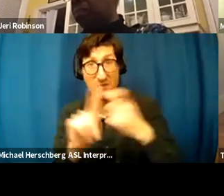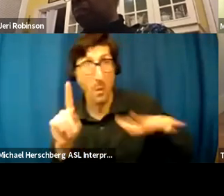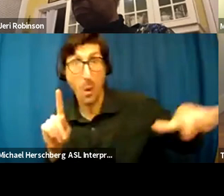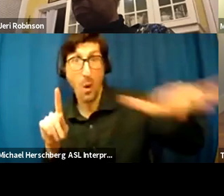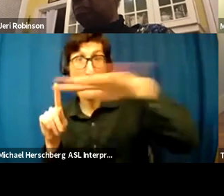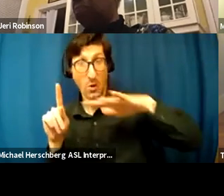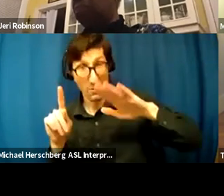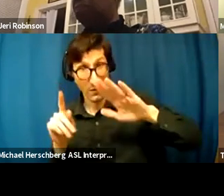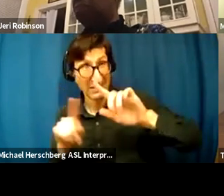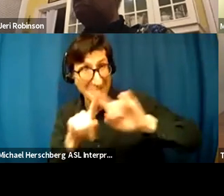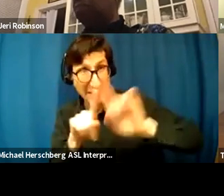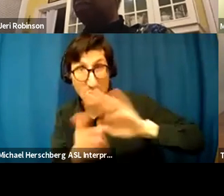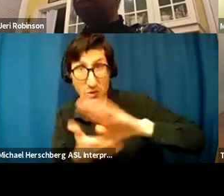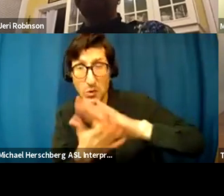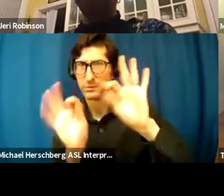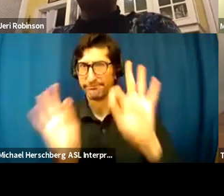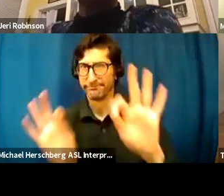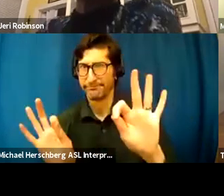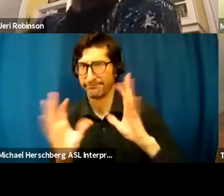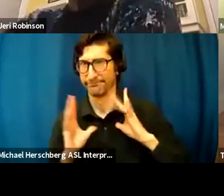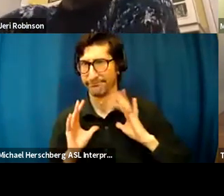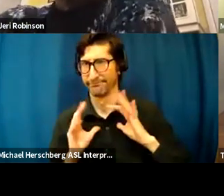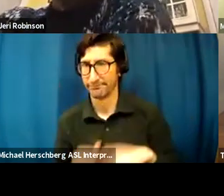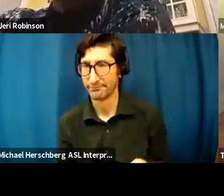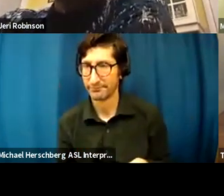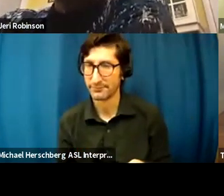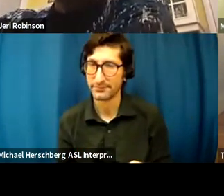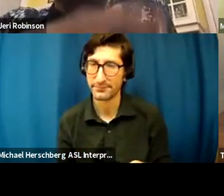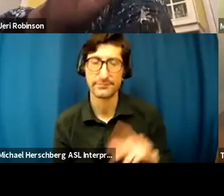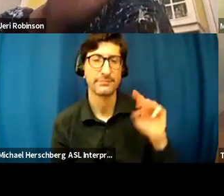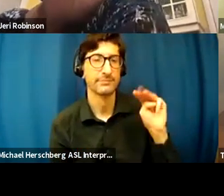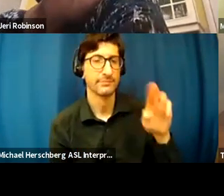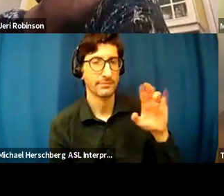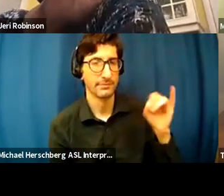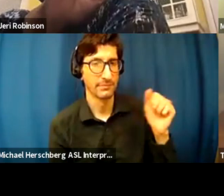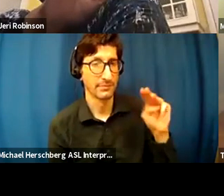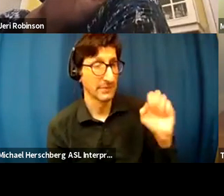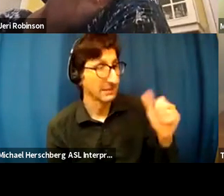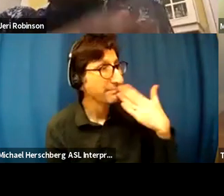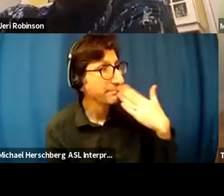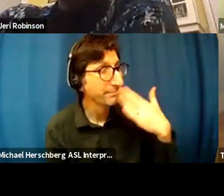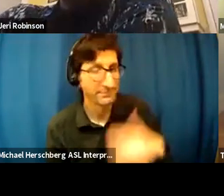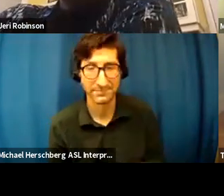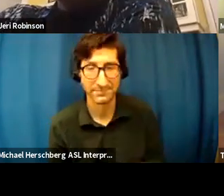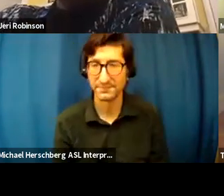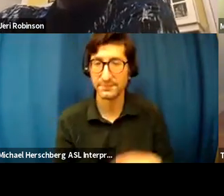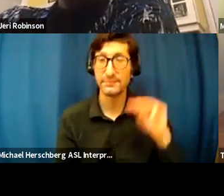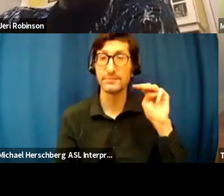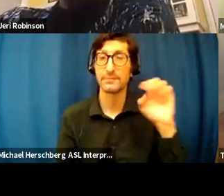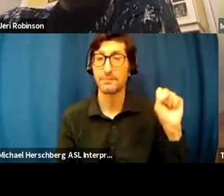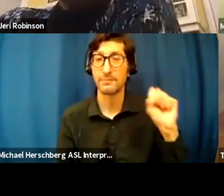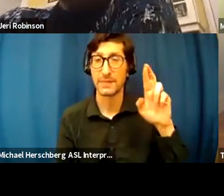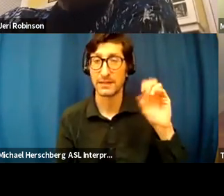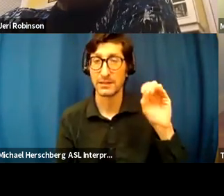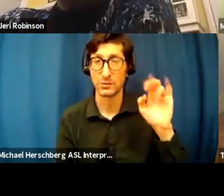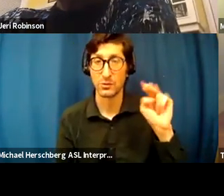hear it. Definitely. Thank you, Mr. James. Thank you, Mr. Rooney. Yes. Ms. Robinson? Yes. Thank you,